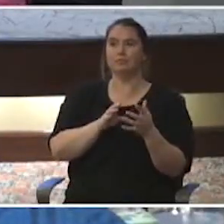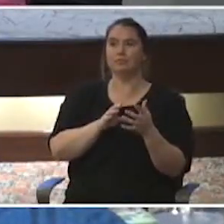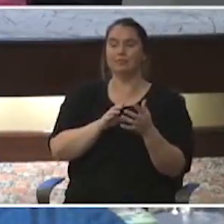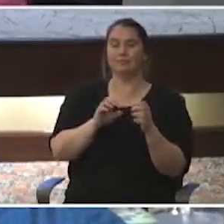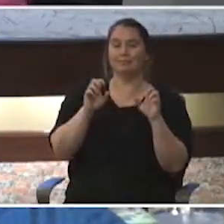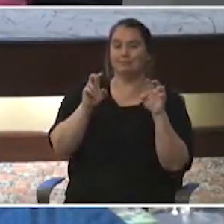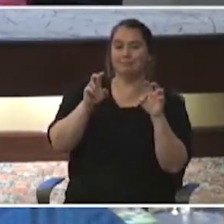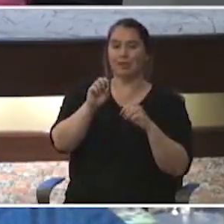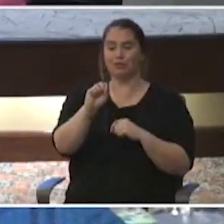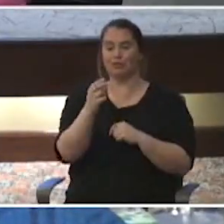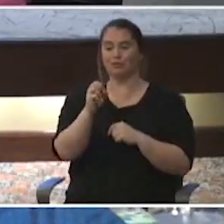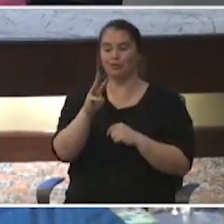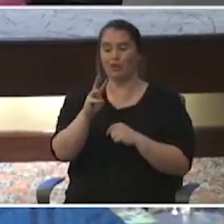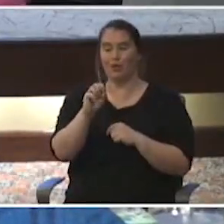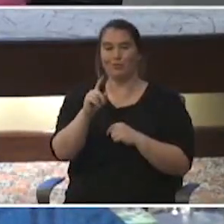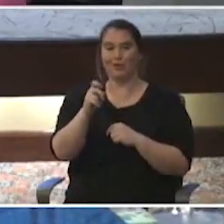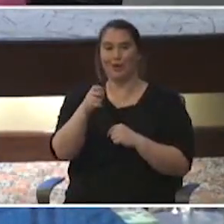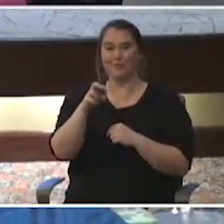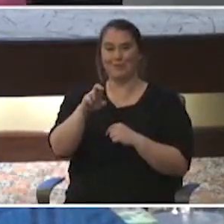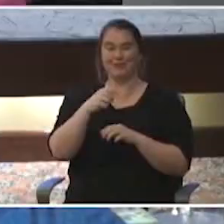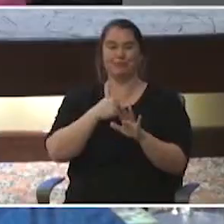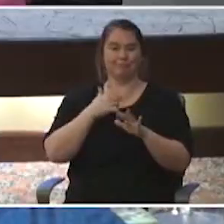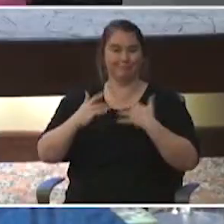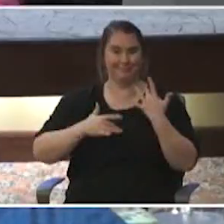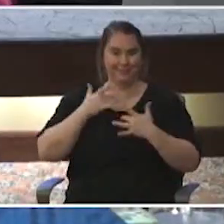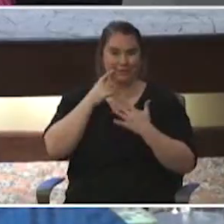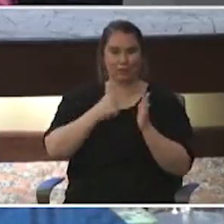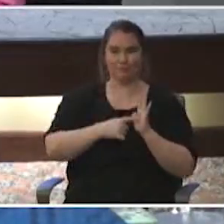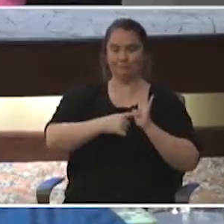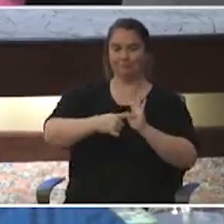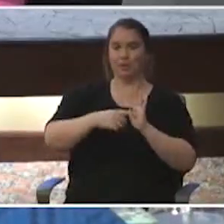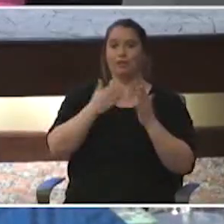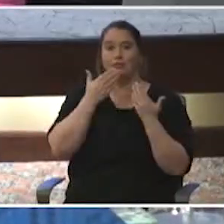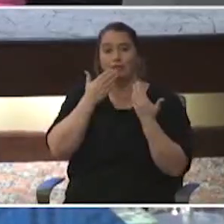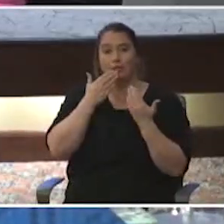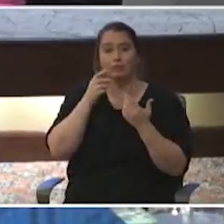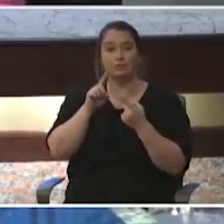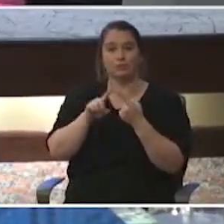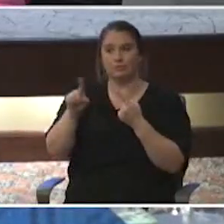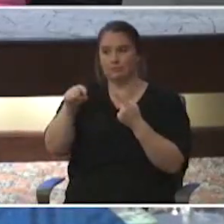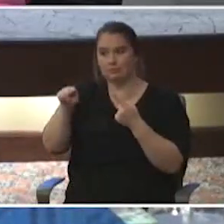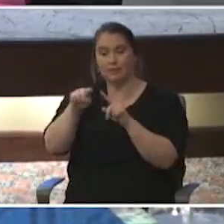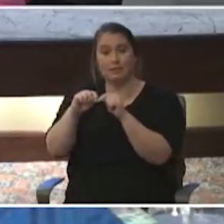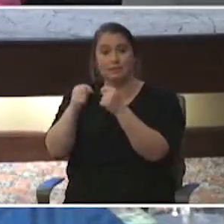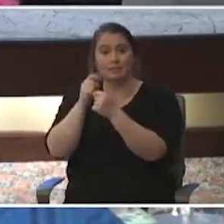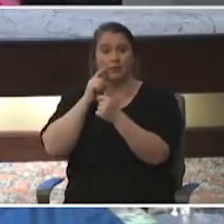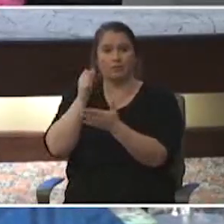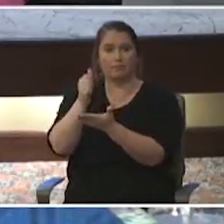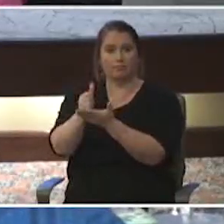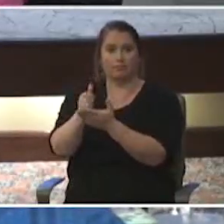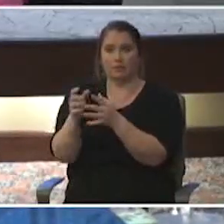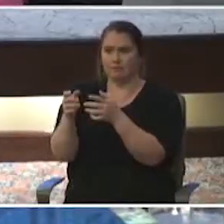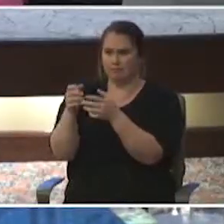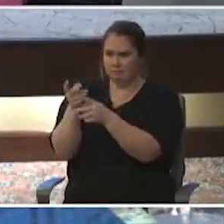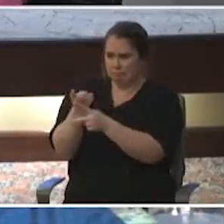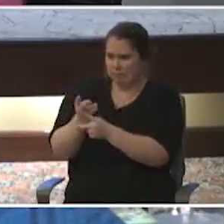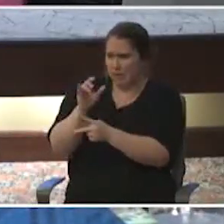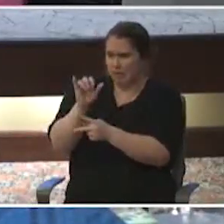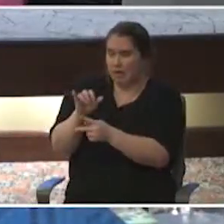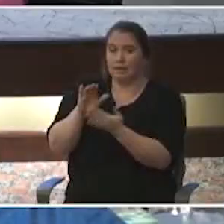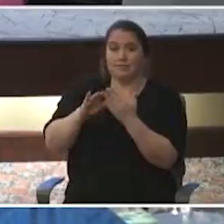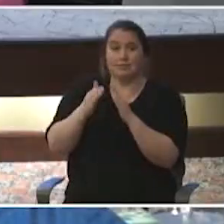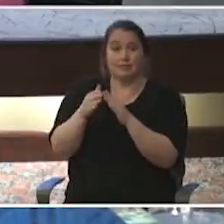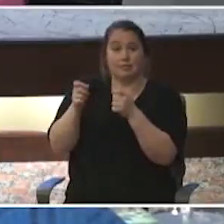showstopper when you hit the door. So I'm super excited. Thank you to our team for helping to navigate that. Deputy City